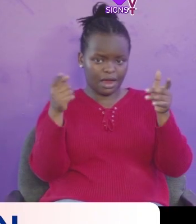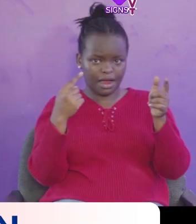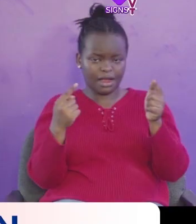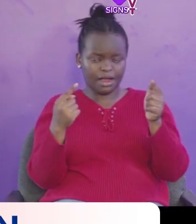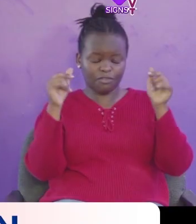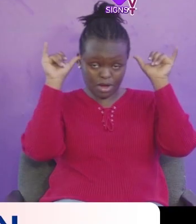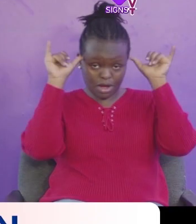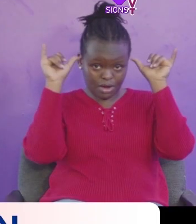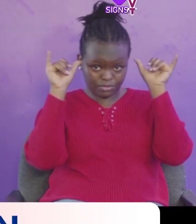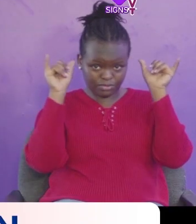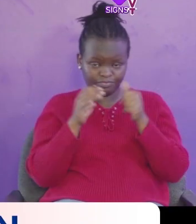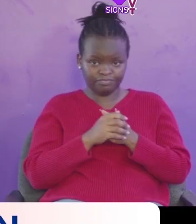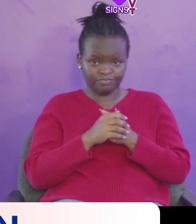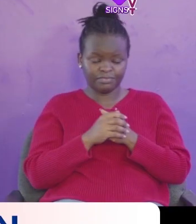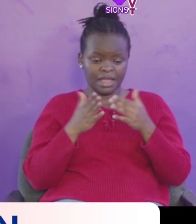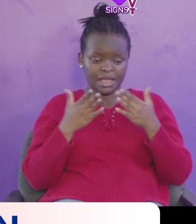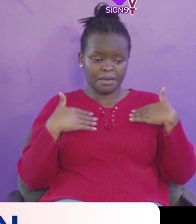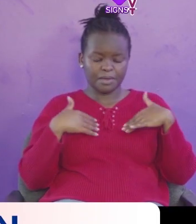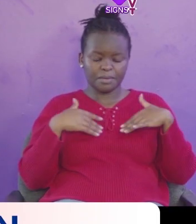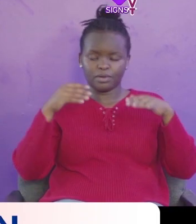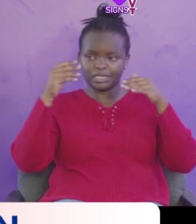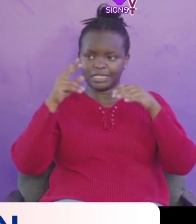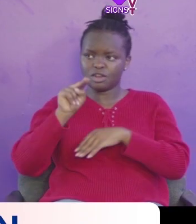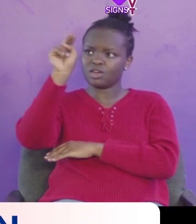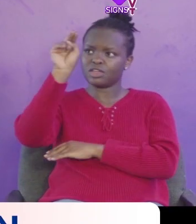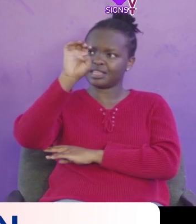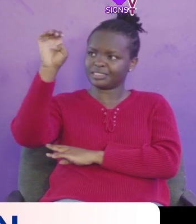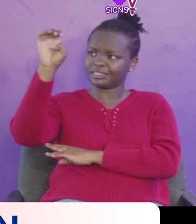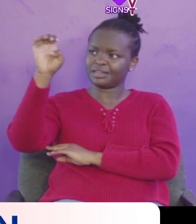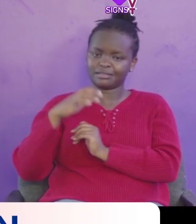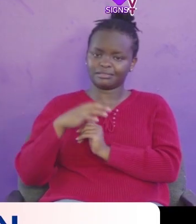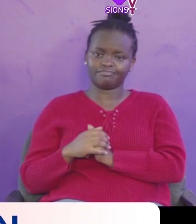People are still learning in Northeastern, in